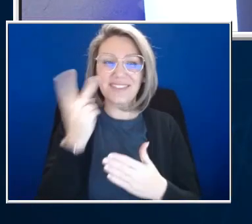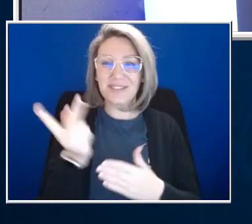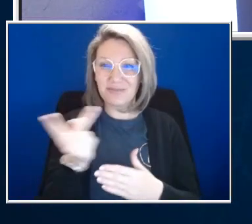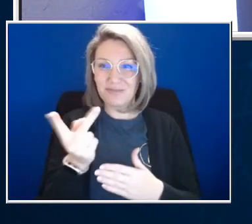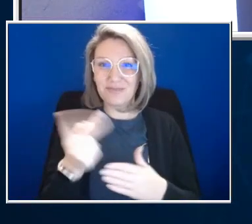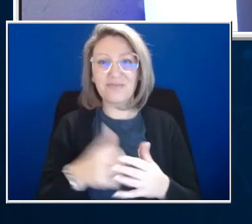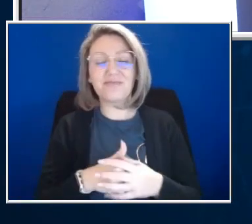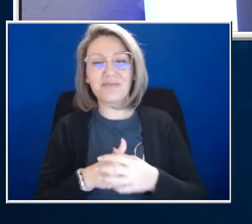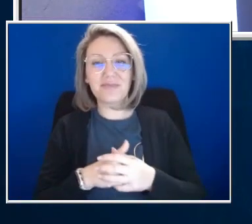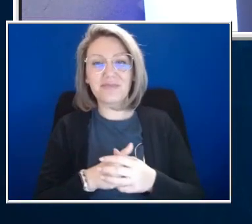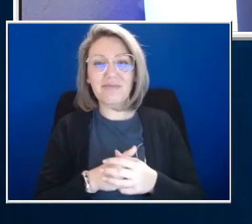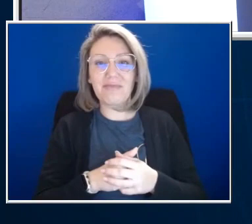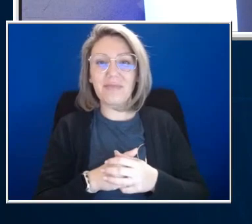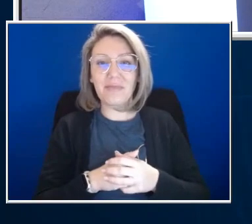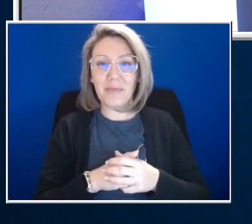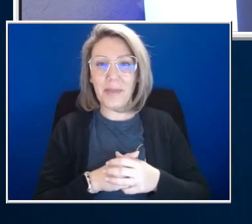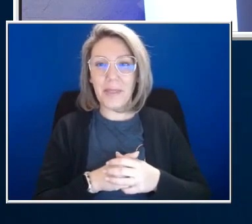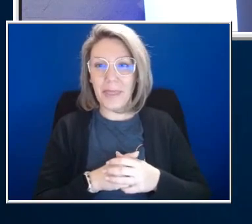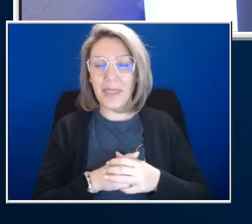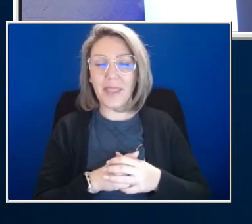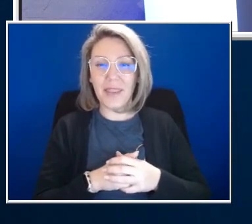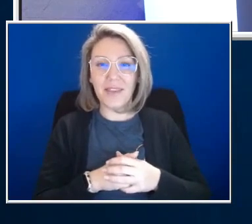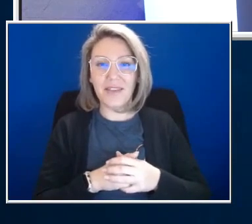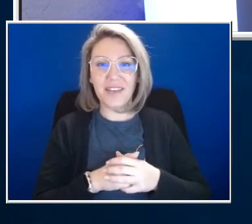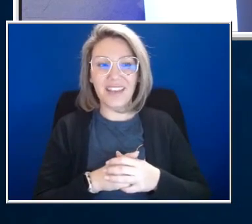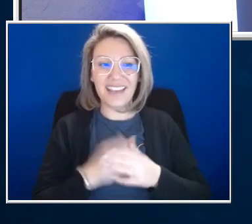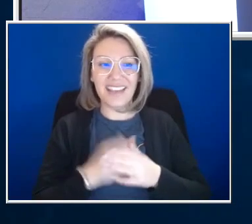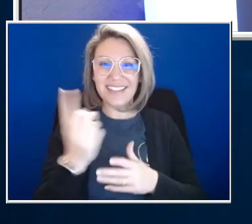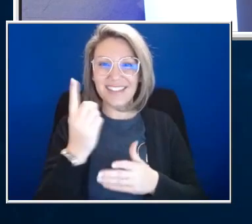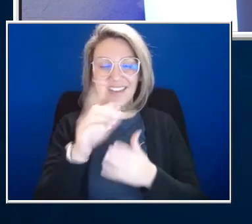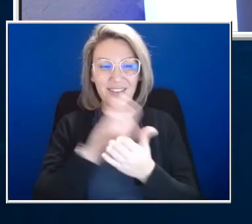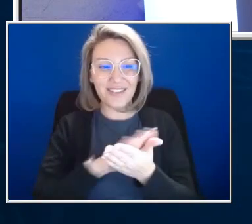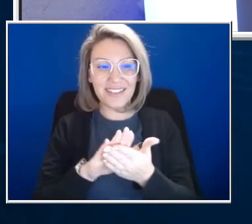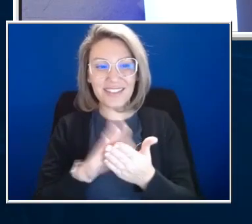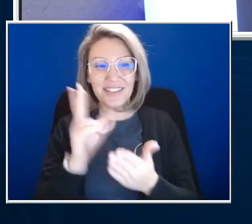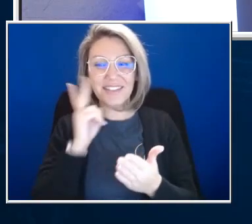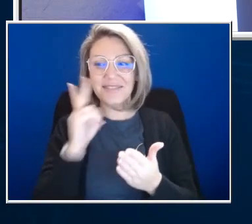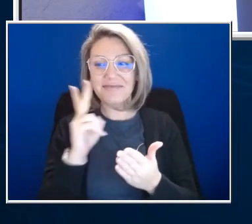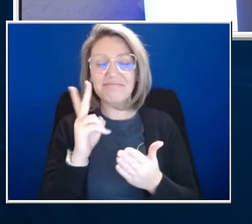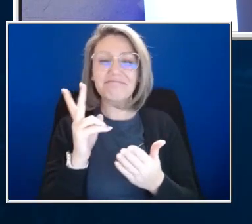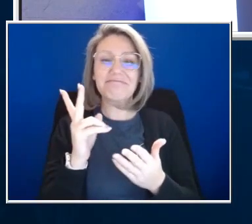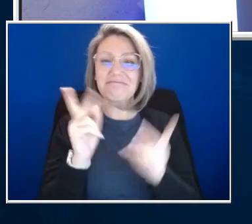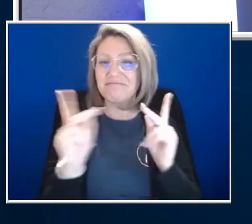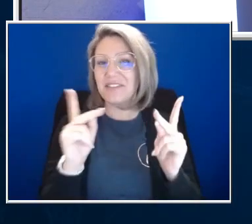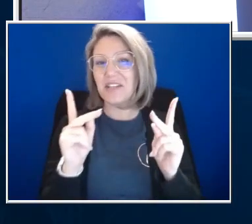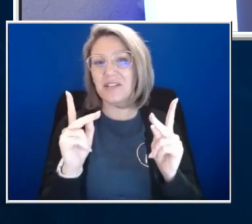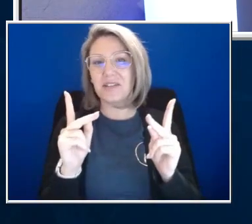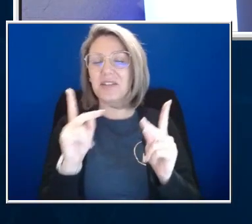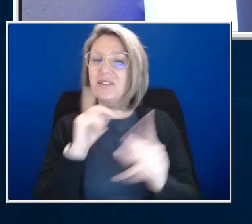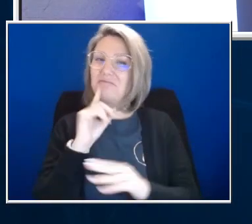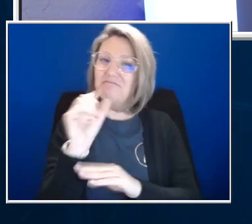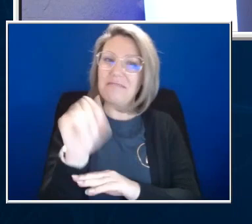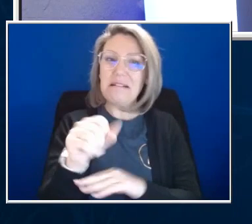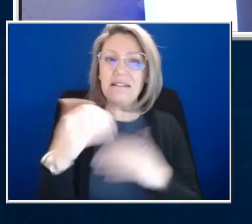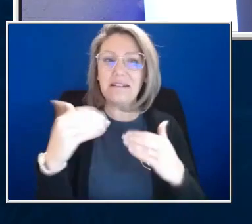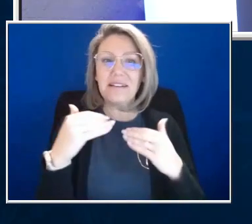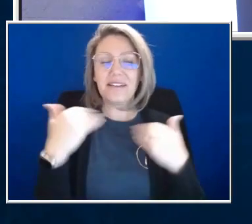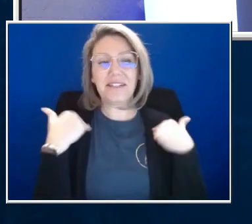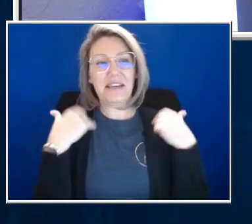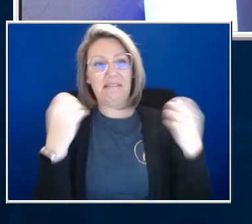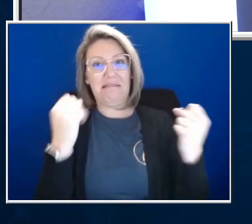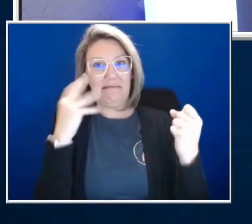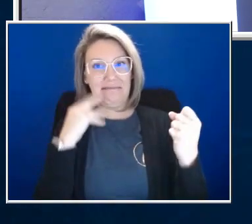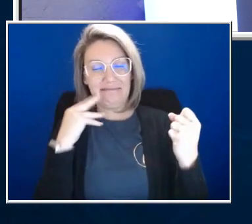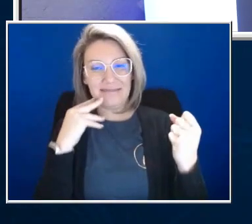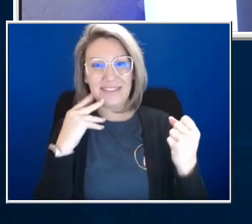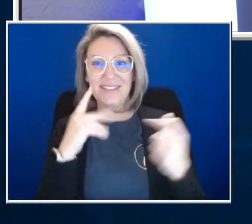Corey. It's always nice to see people kind of come through their health journey like that, you know, and then back to life.